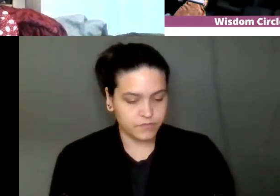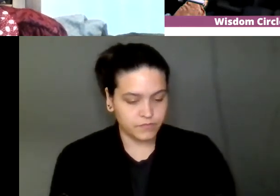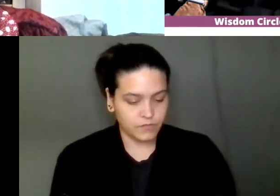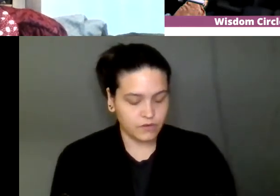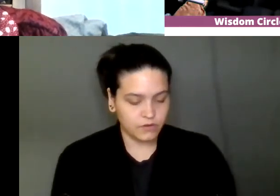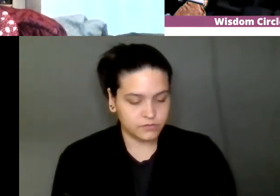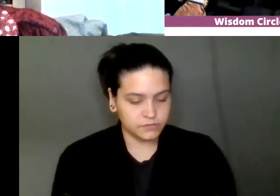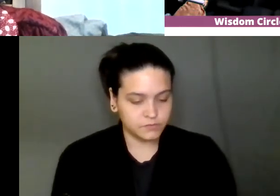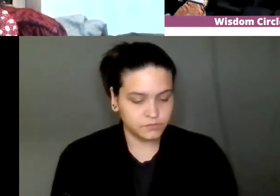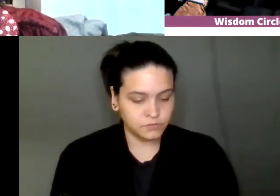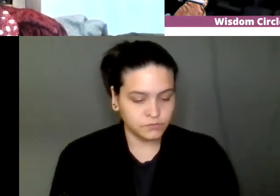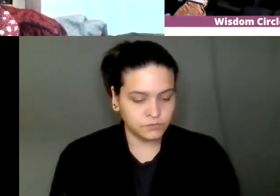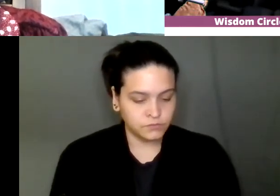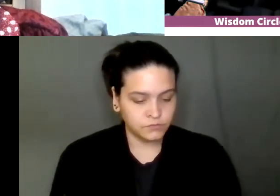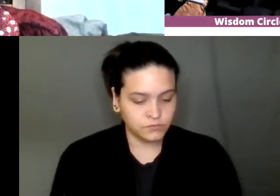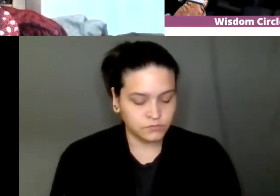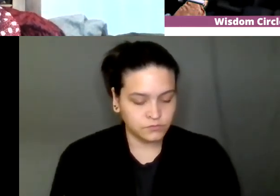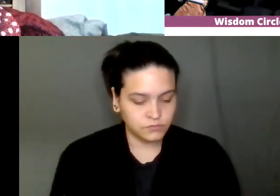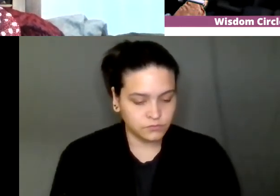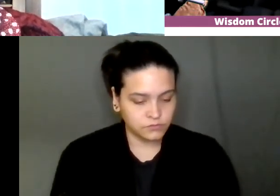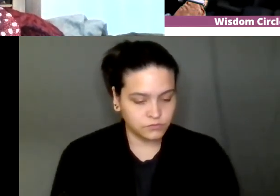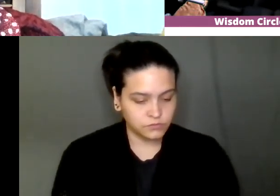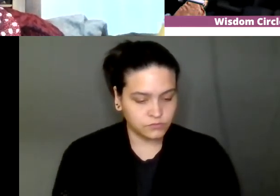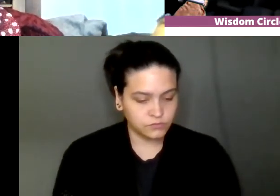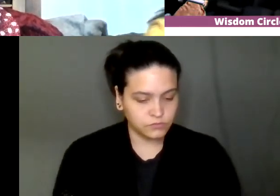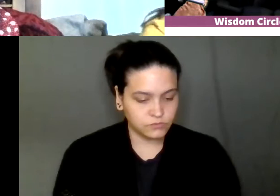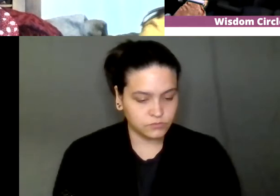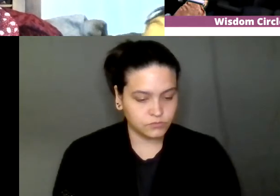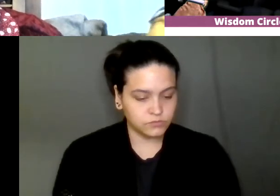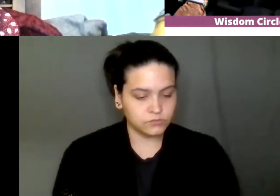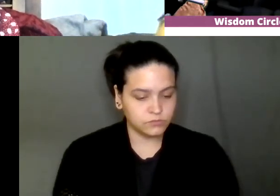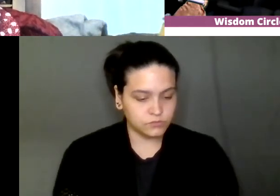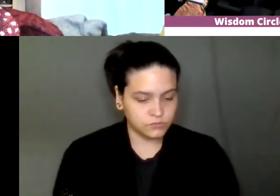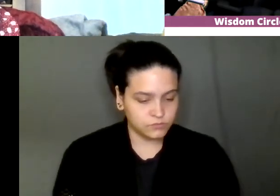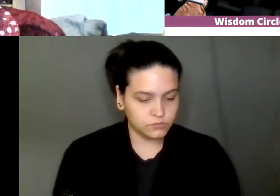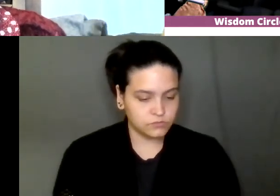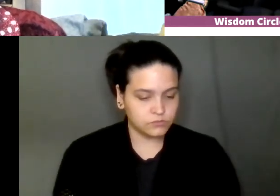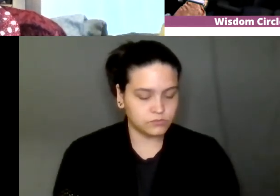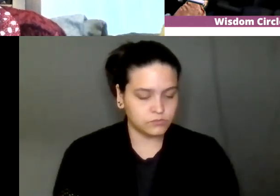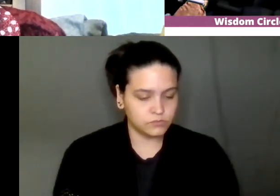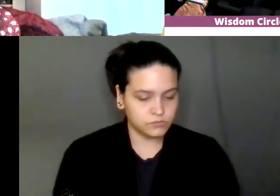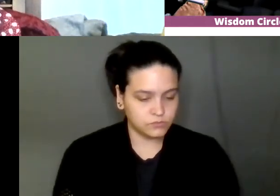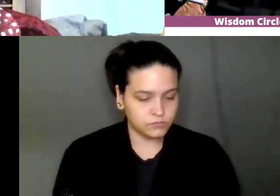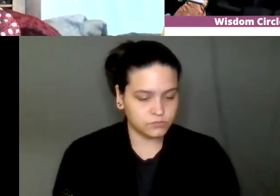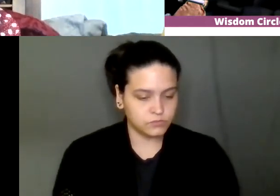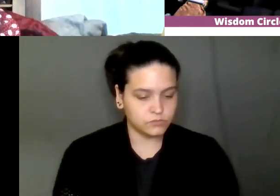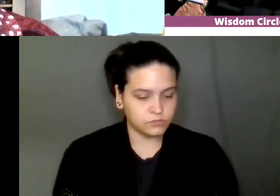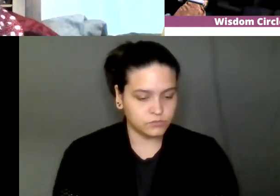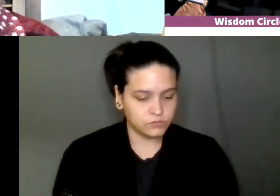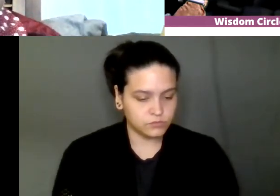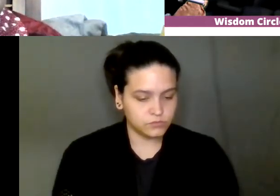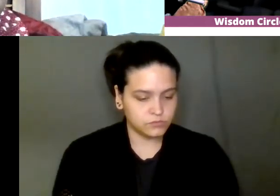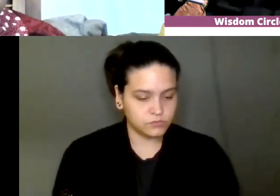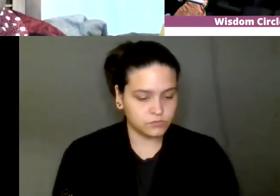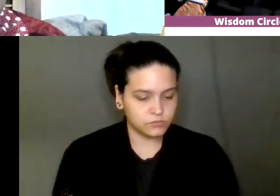into a son than law, a married family. A arch shadow trasata, could all shadow she cautious